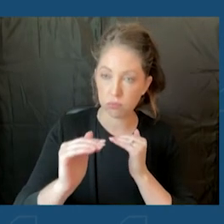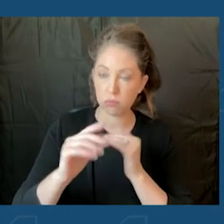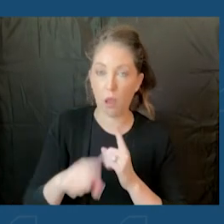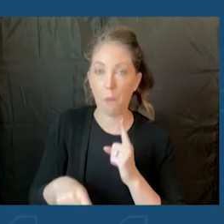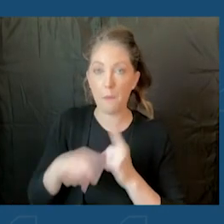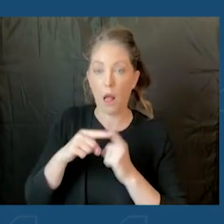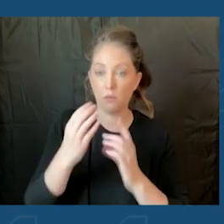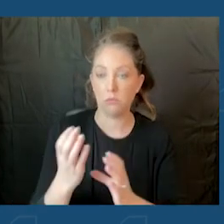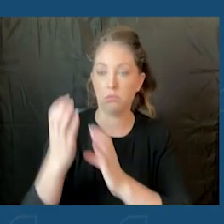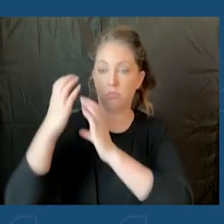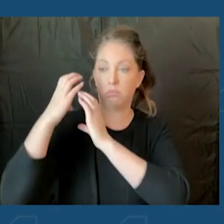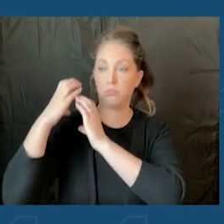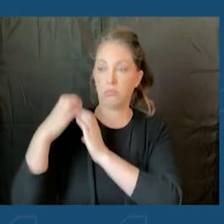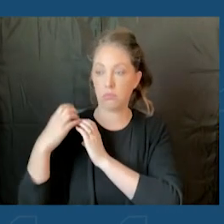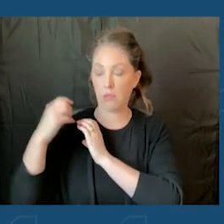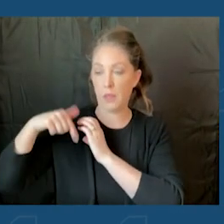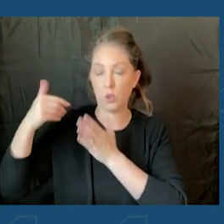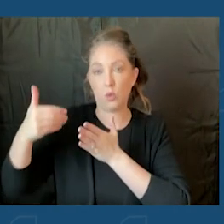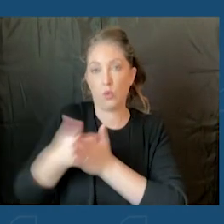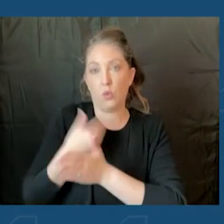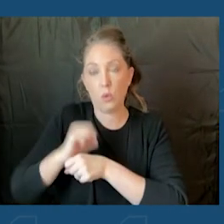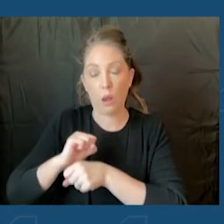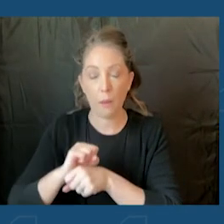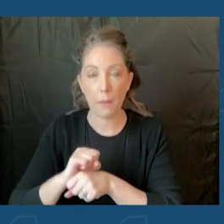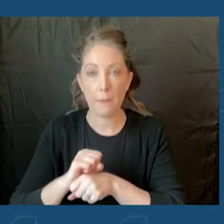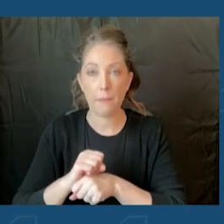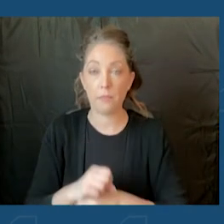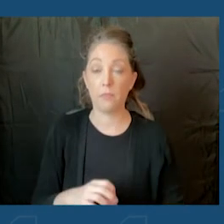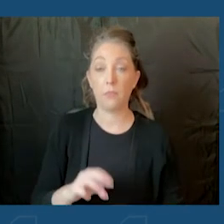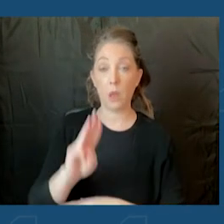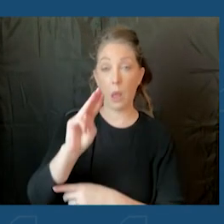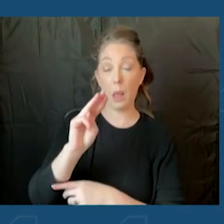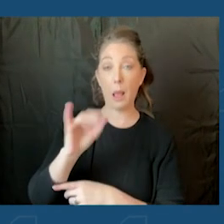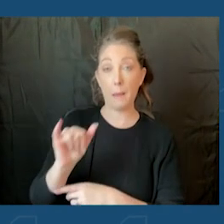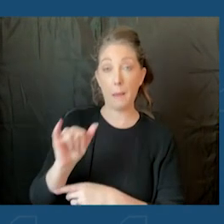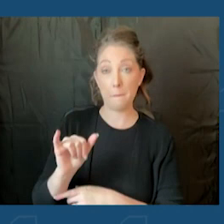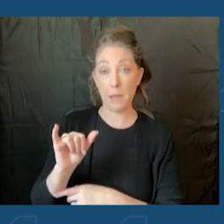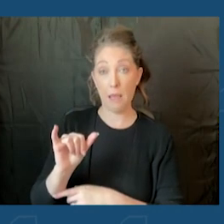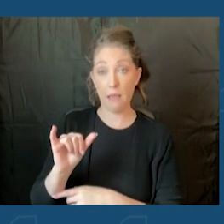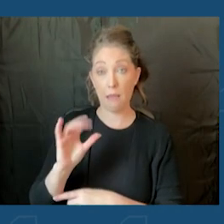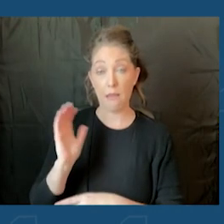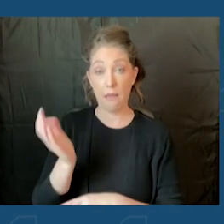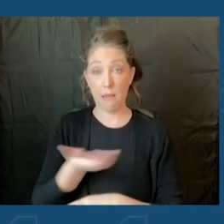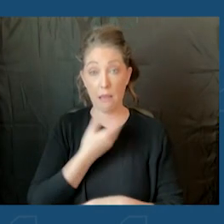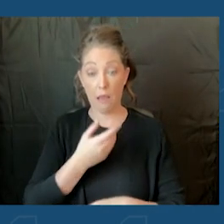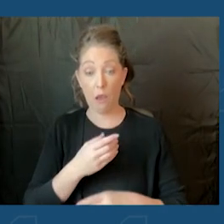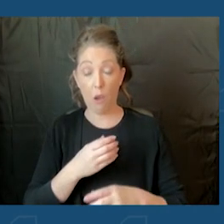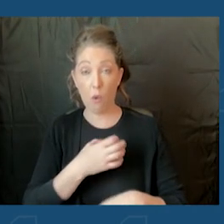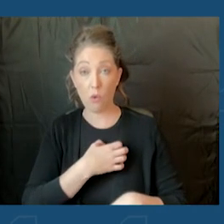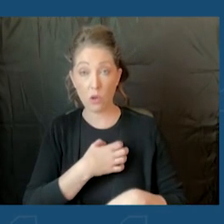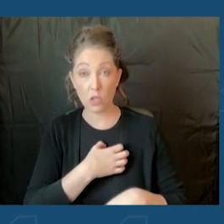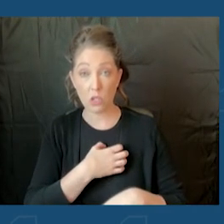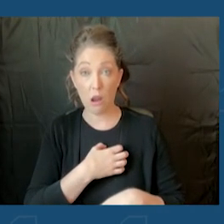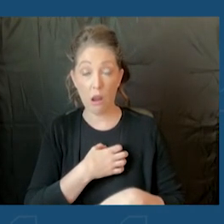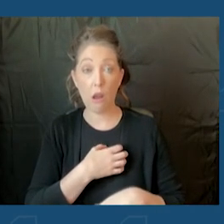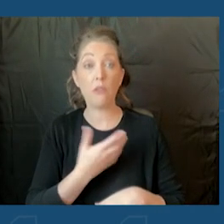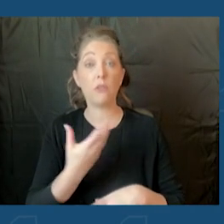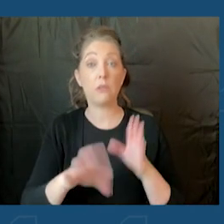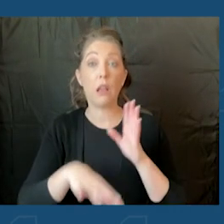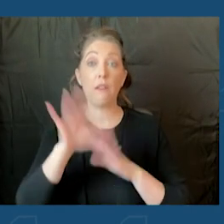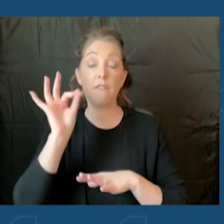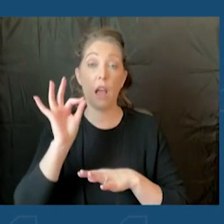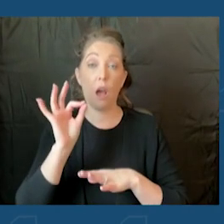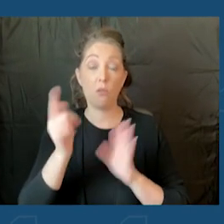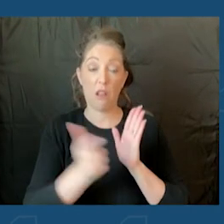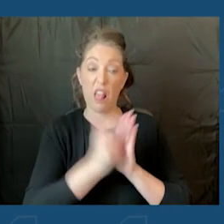an important one. In May, our deputies potentially thwarted a mass tragedy when they discovered an arsenal of illegal weapons and drugs